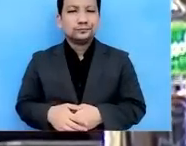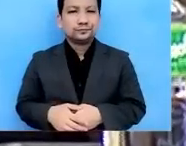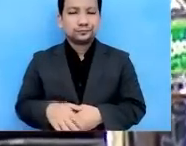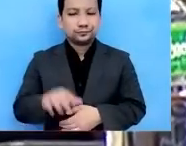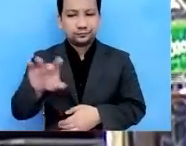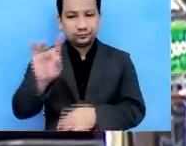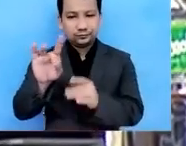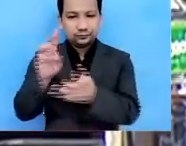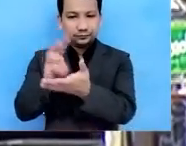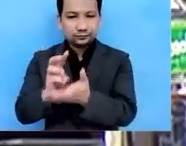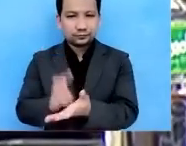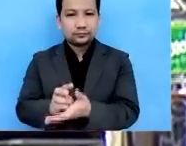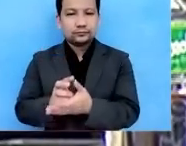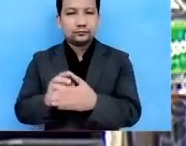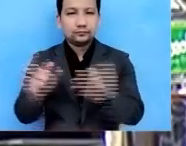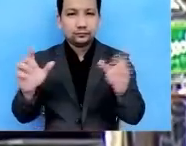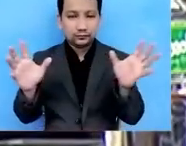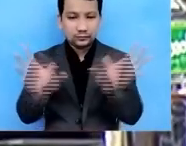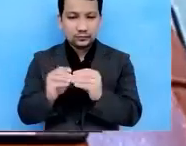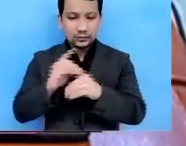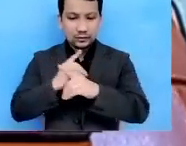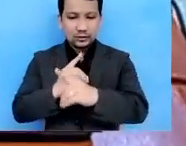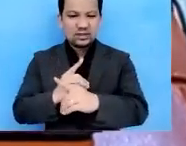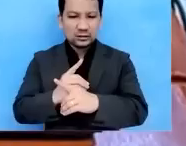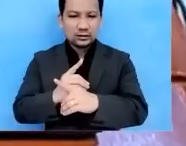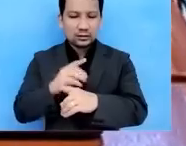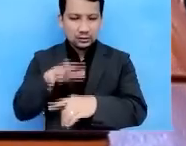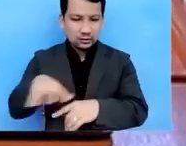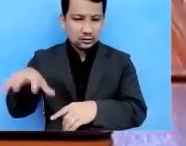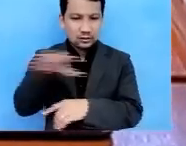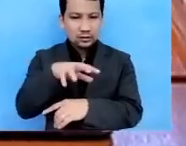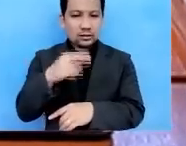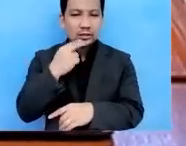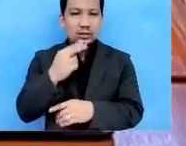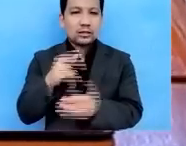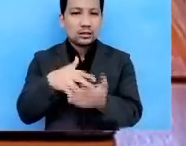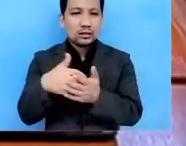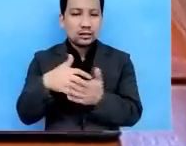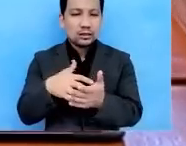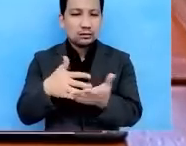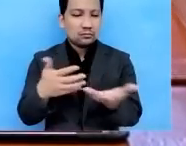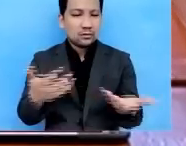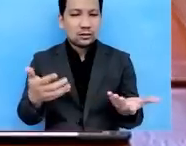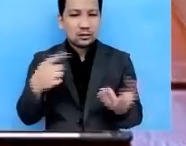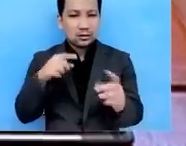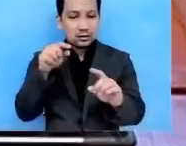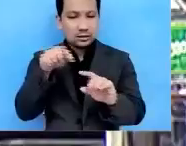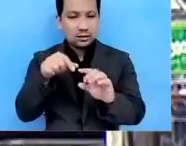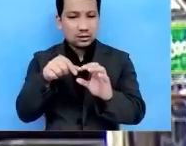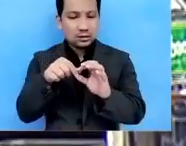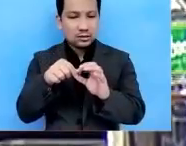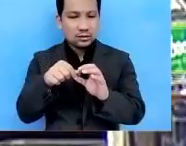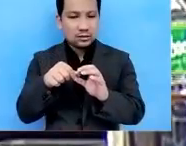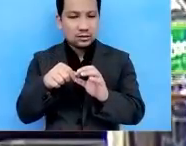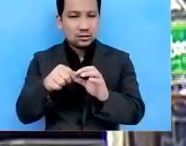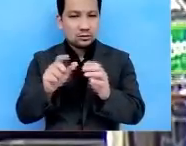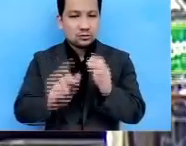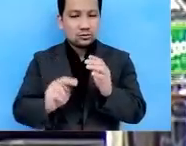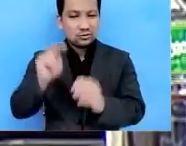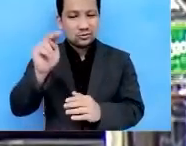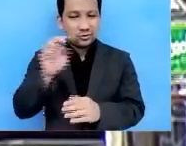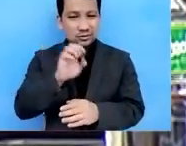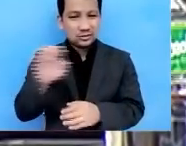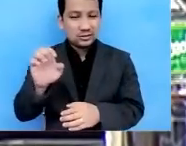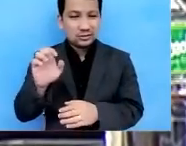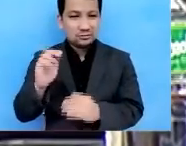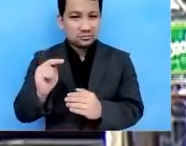the total defense of the archipelago. We can see that our vulnerabilities are located on the northeastern side in